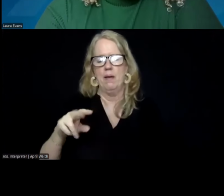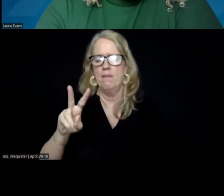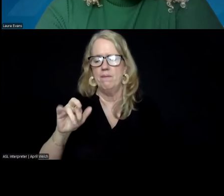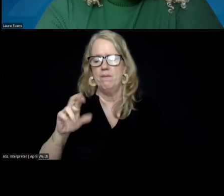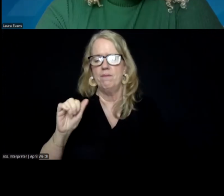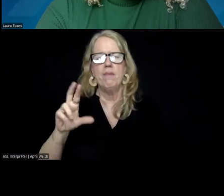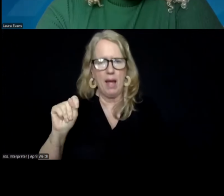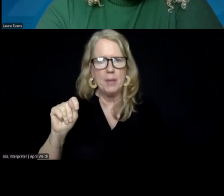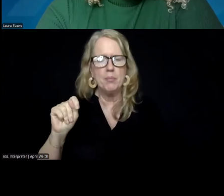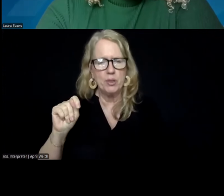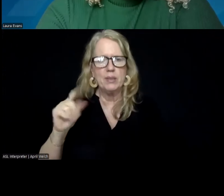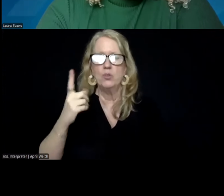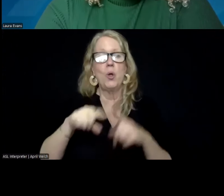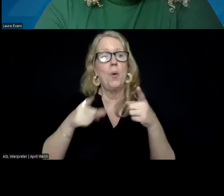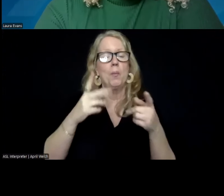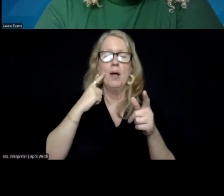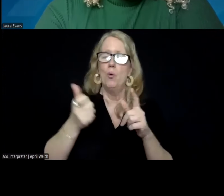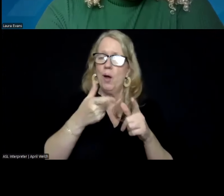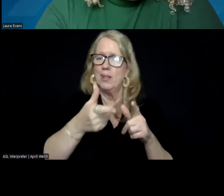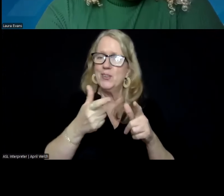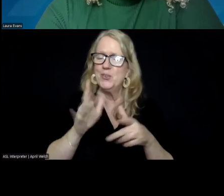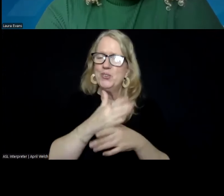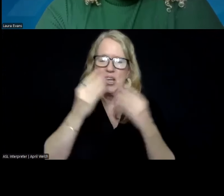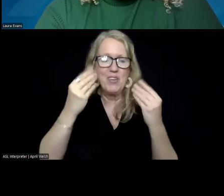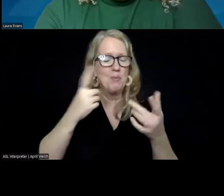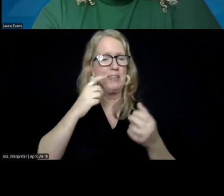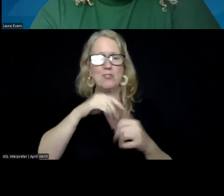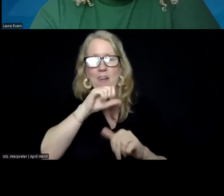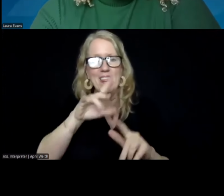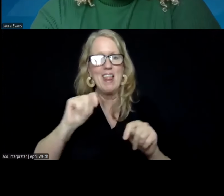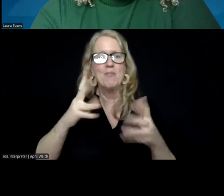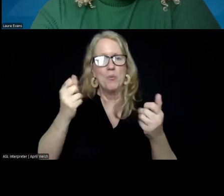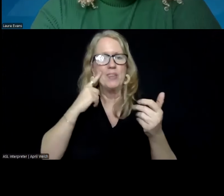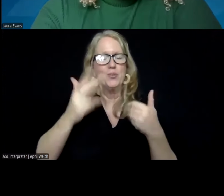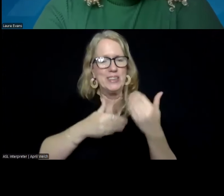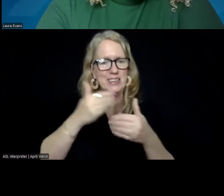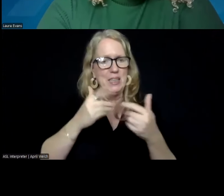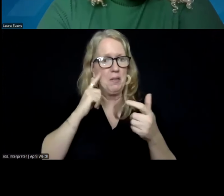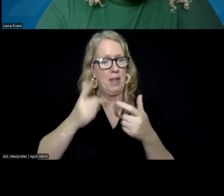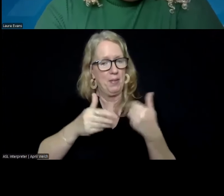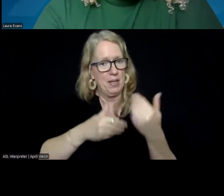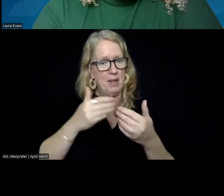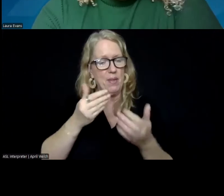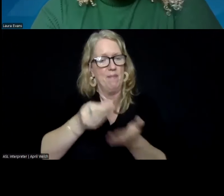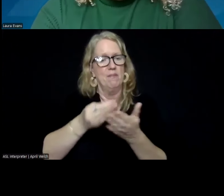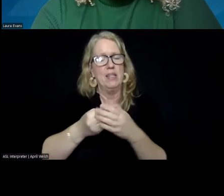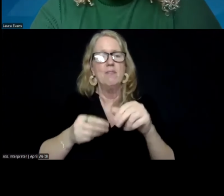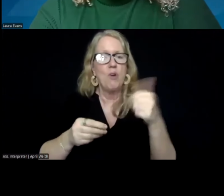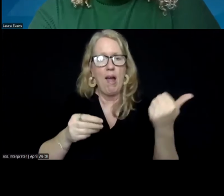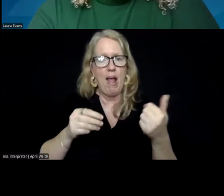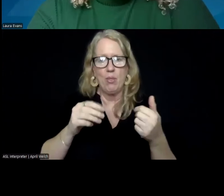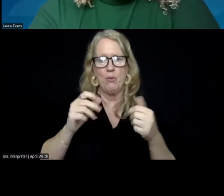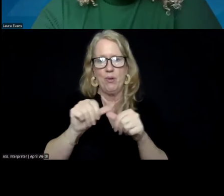want to share when counties are doing great work. So love to see this, and let's ensure that they have sustainable funding and funding for other counties to